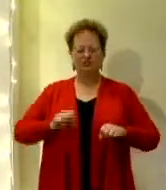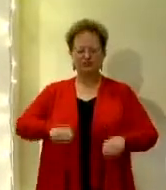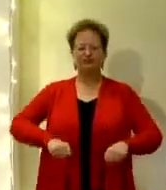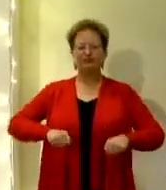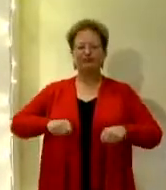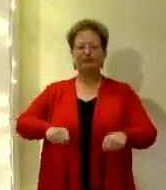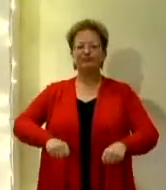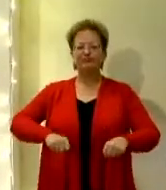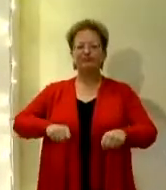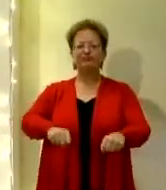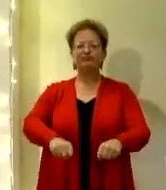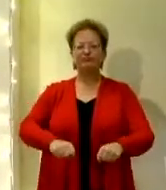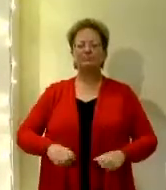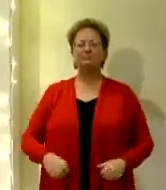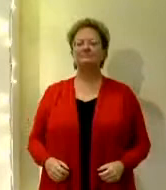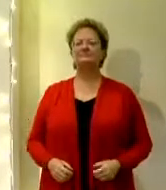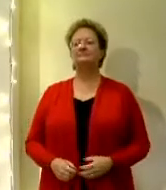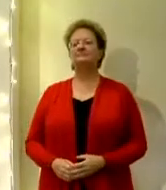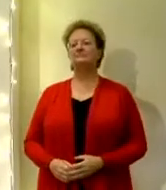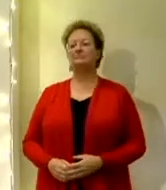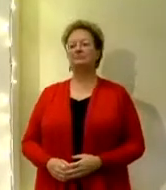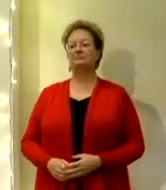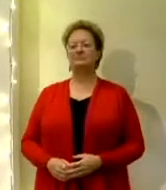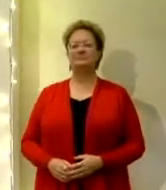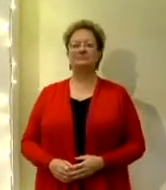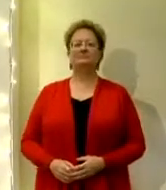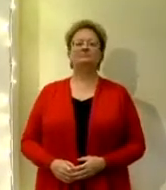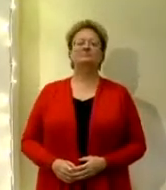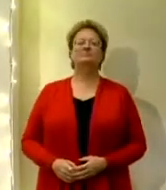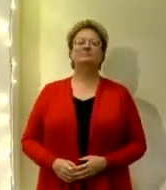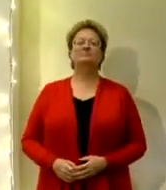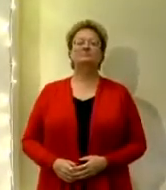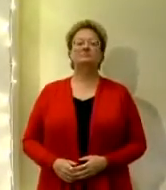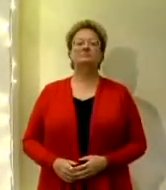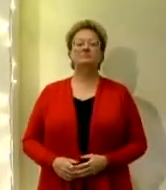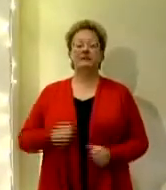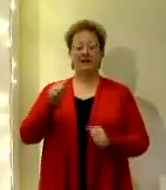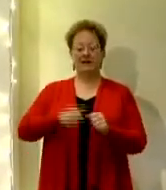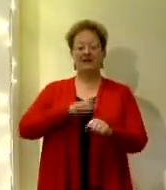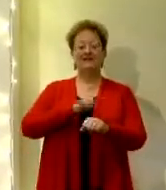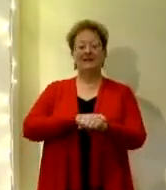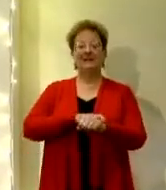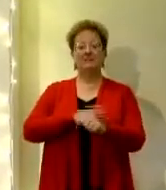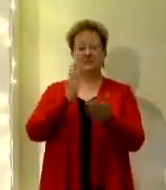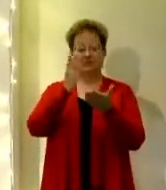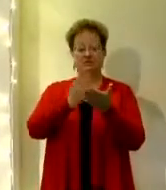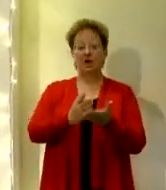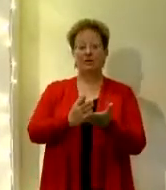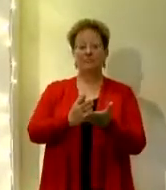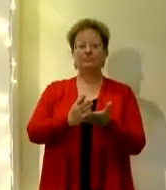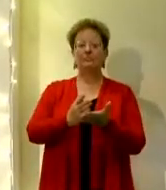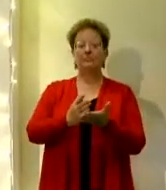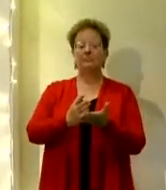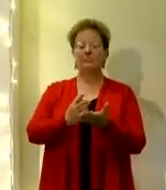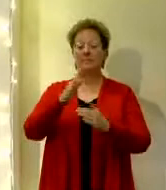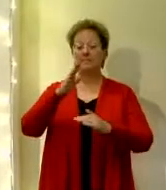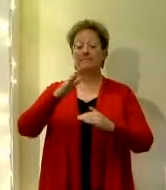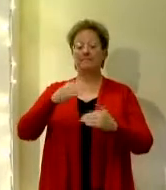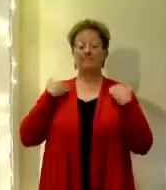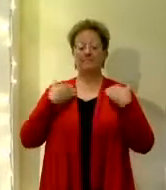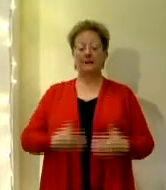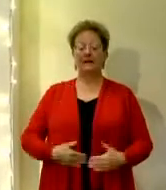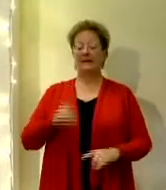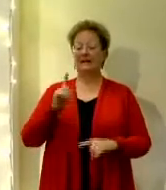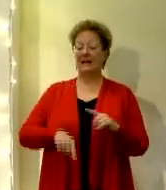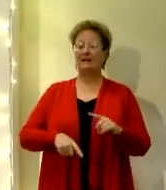more frustrating to him than having a walker. They gave him a walker and they said, "Every time that you stop, every time that your body can't go, we want